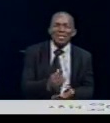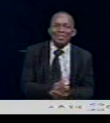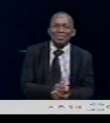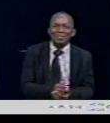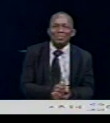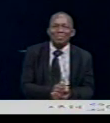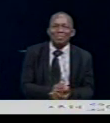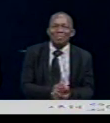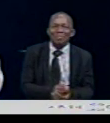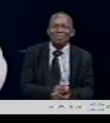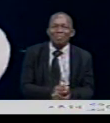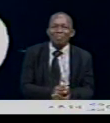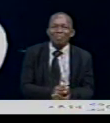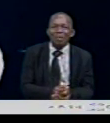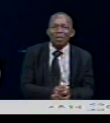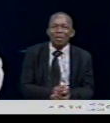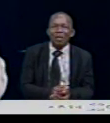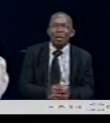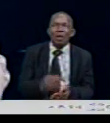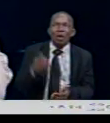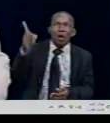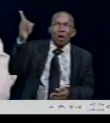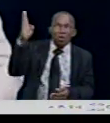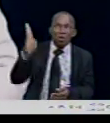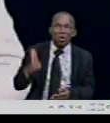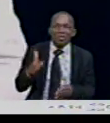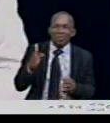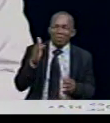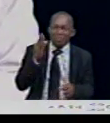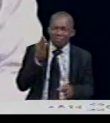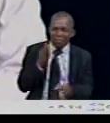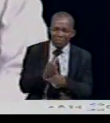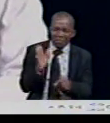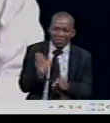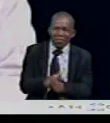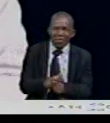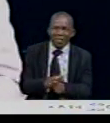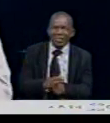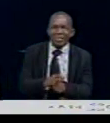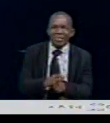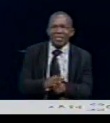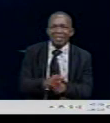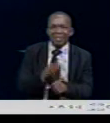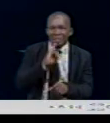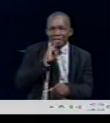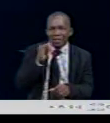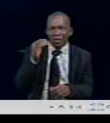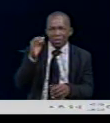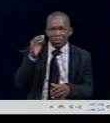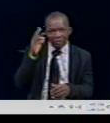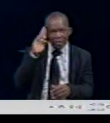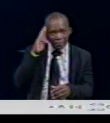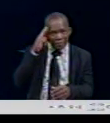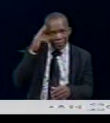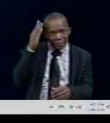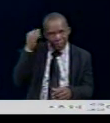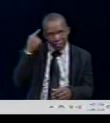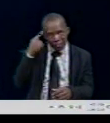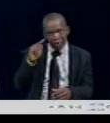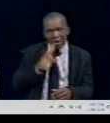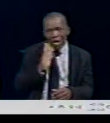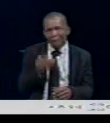Amen. God's faithfulness is worthy of our celebration. The